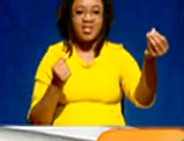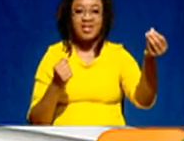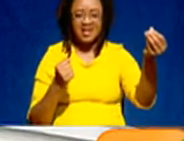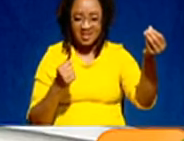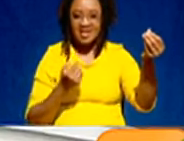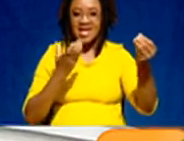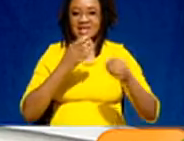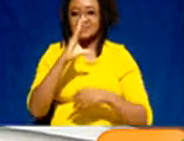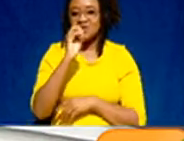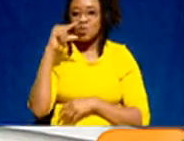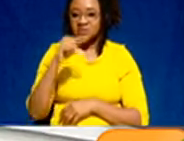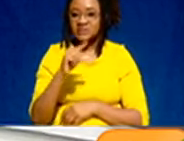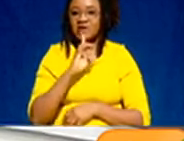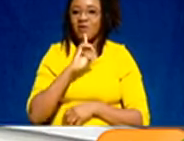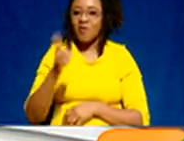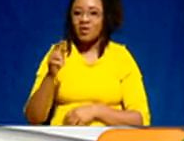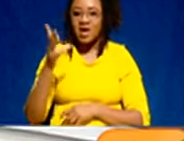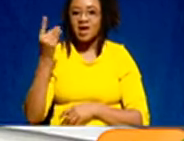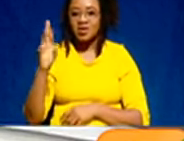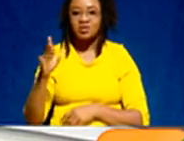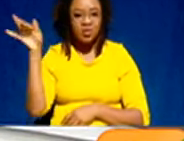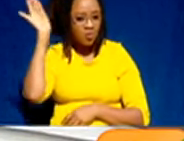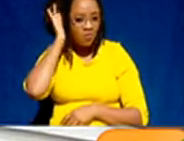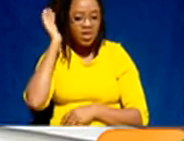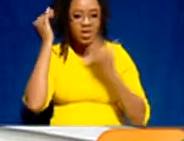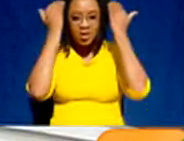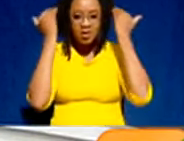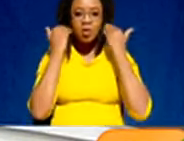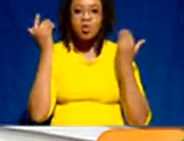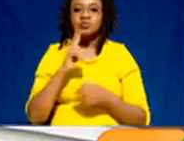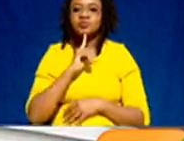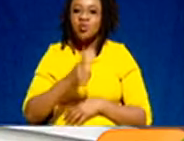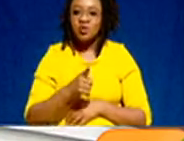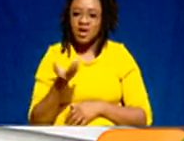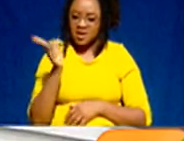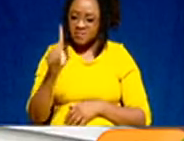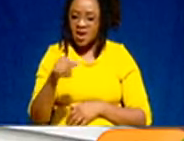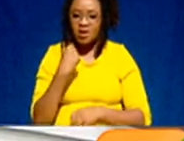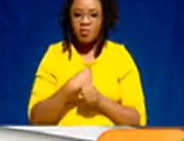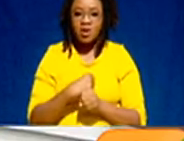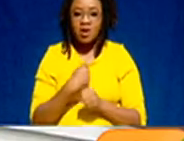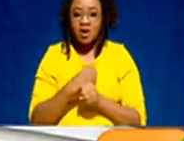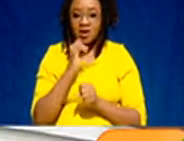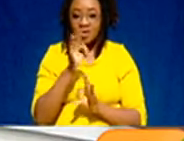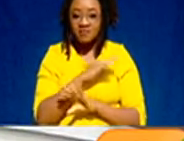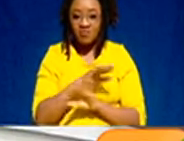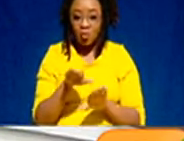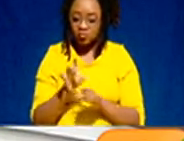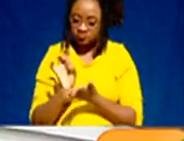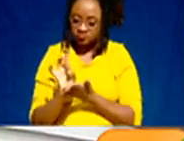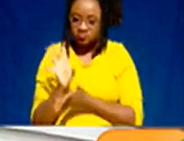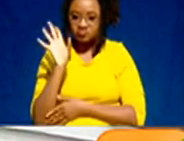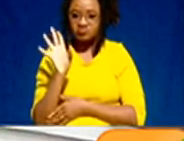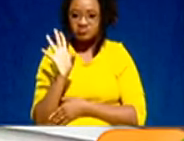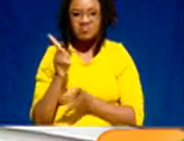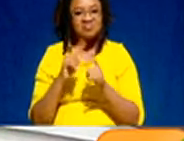the Council of Governors has directed striking doctors to obey court orders and resume work or face the sack, even